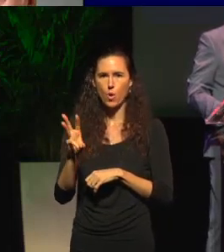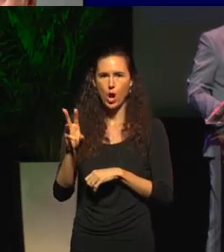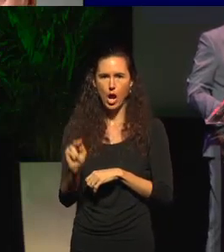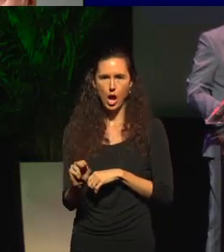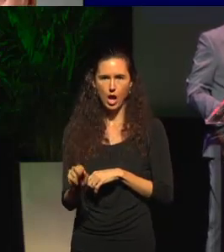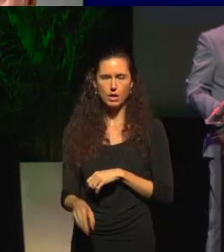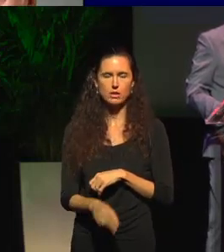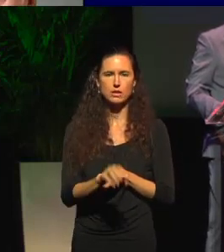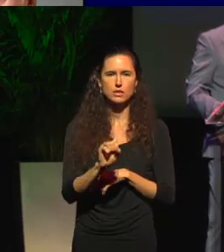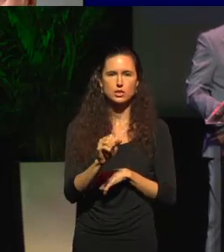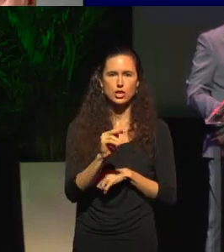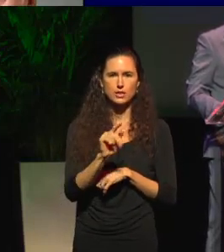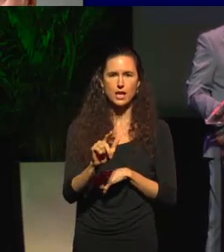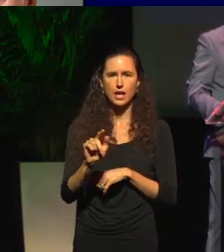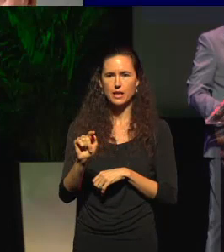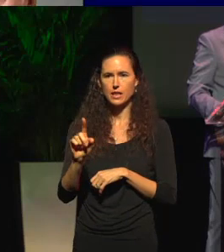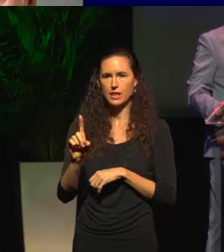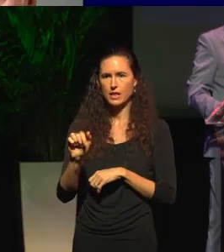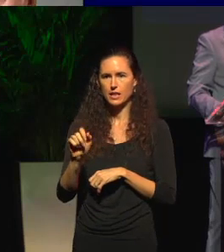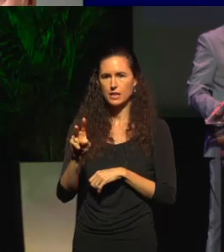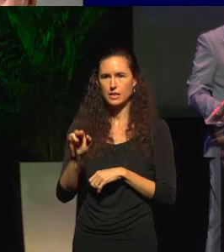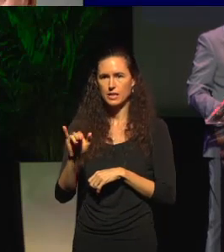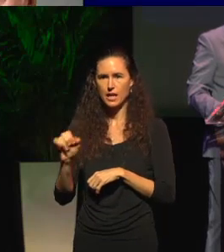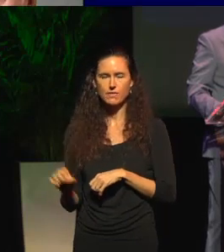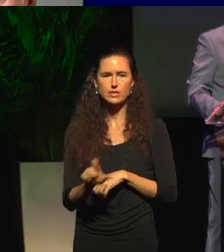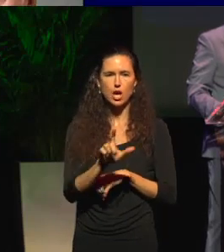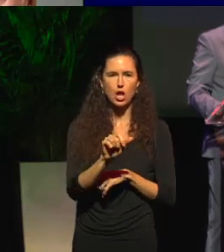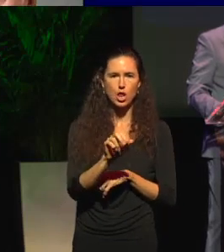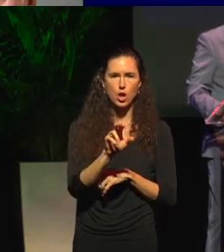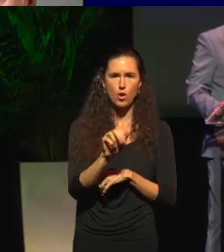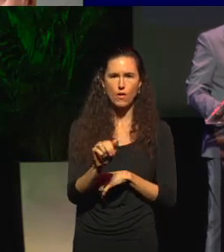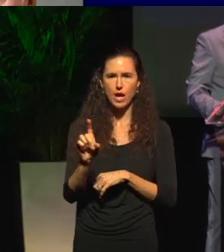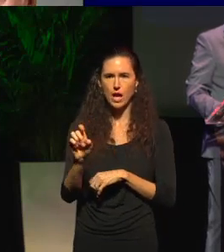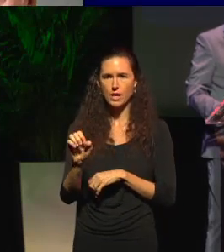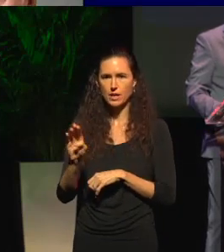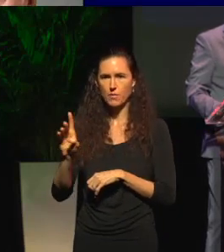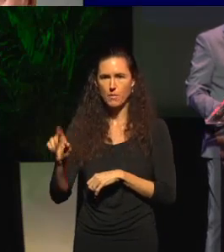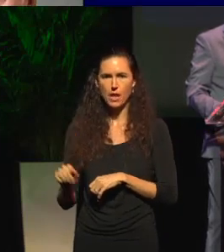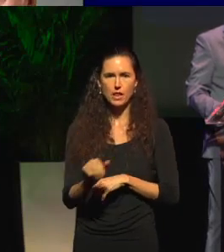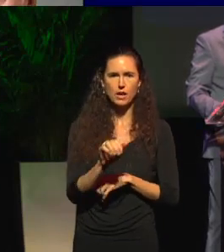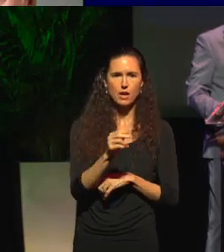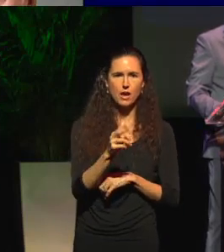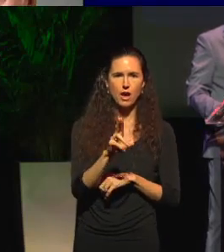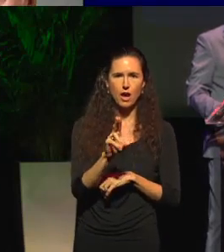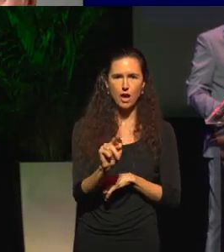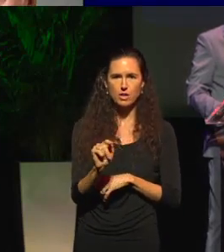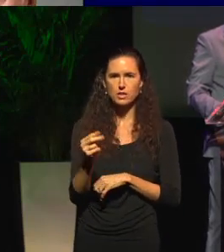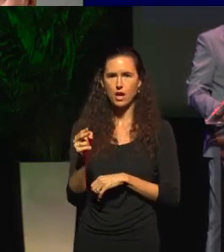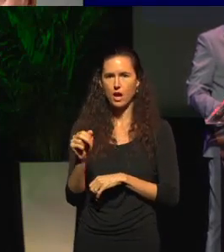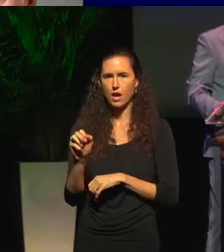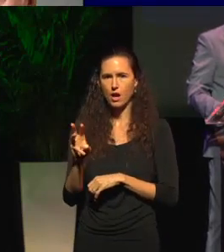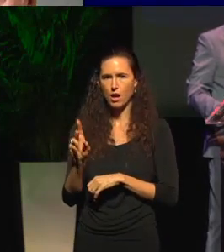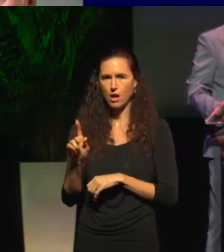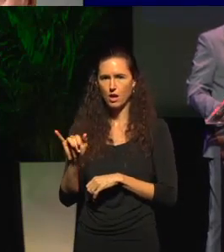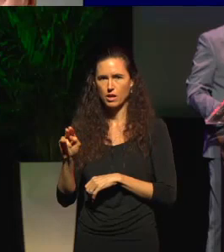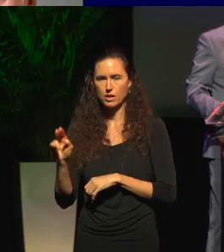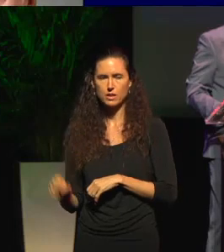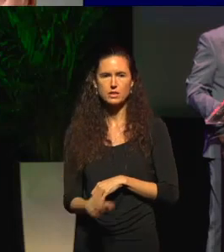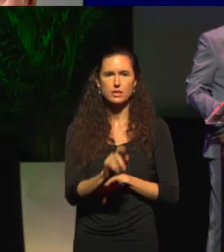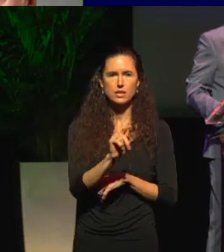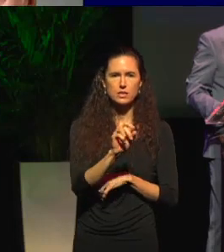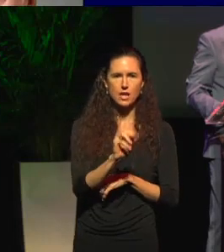Ms. Chantel Davis, Ms. Laura DeBella, Mr. Hunt Hawkins, Mr. Tom